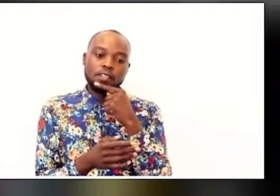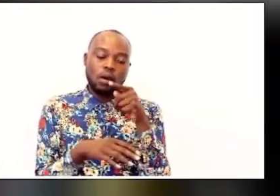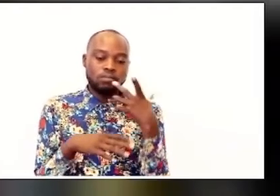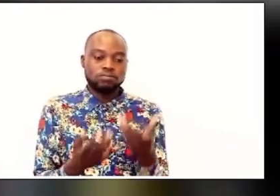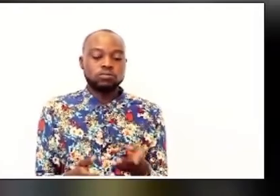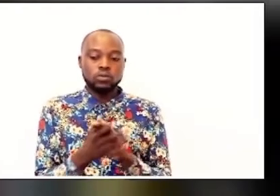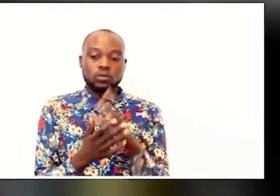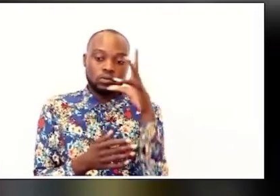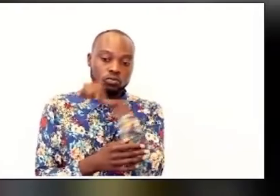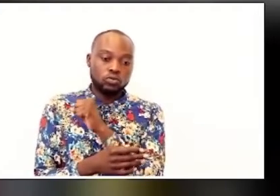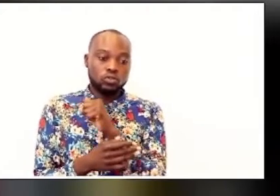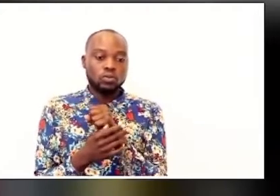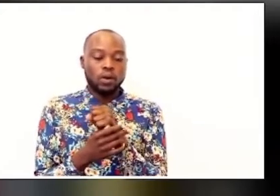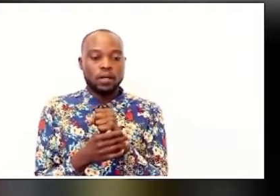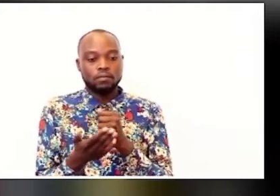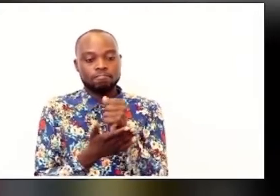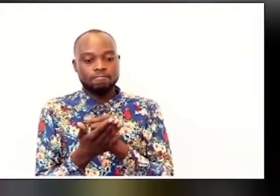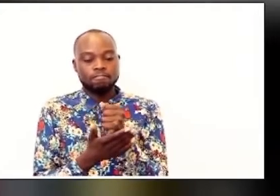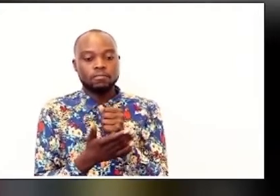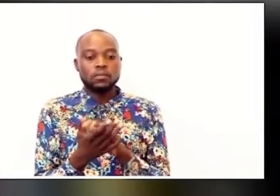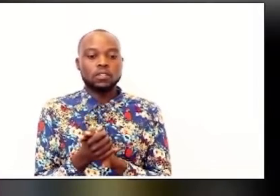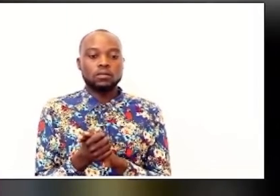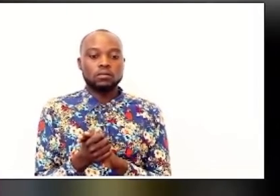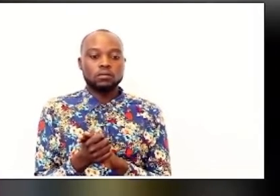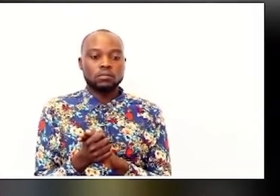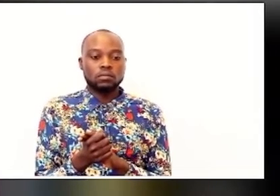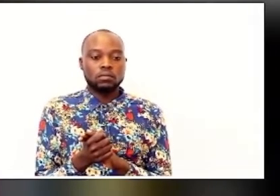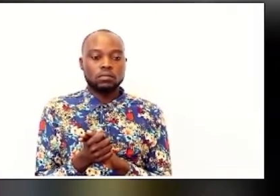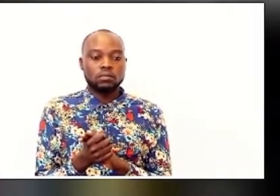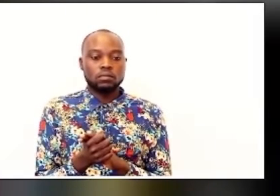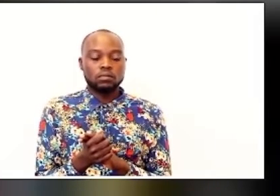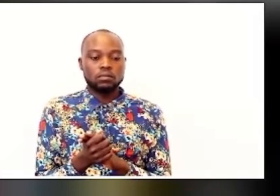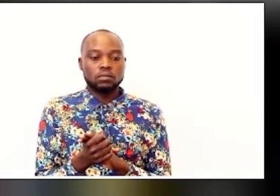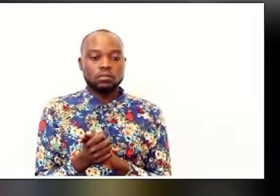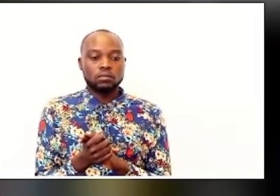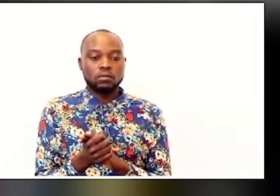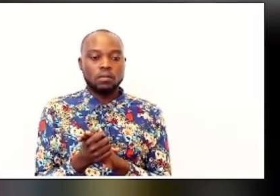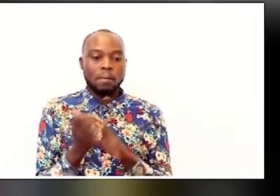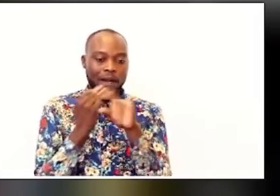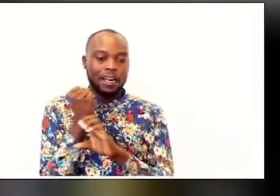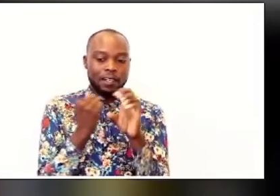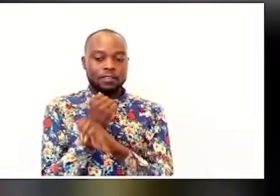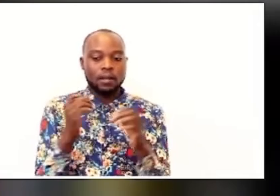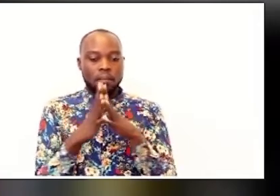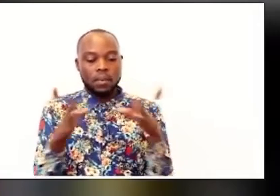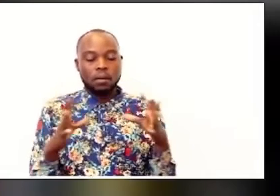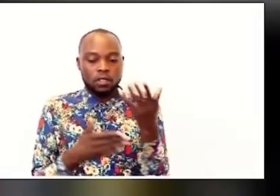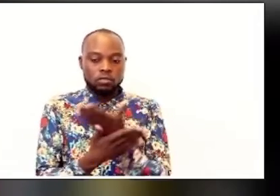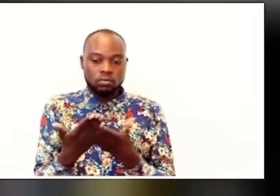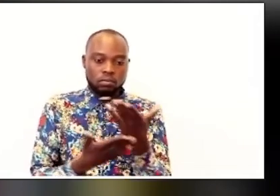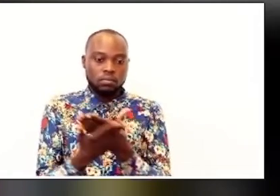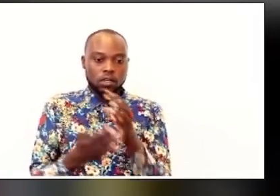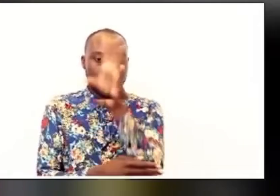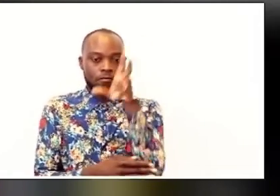multilateral process fails, failing to account for the fact that a quarter of the countries that will be negotiating in that space are